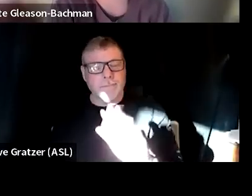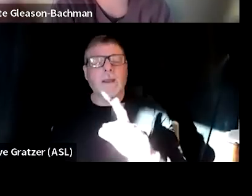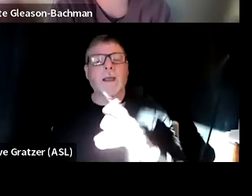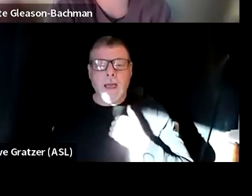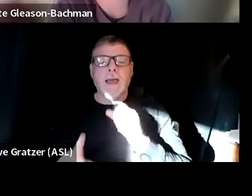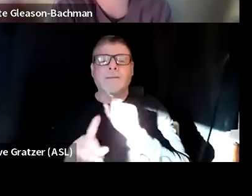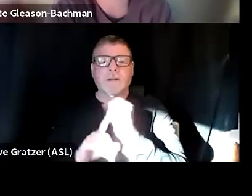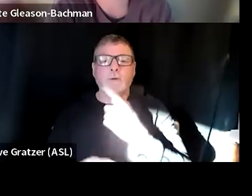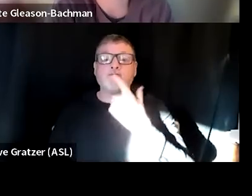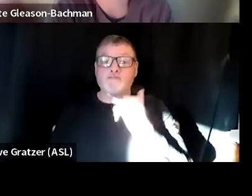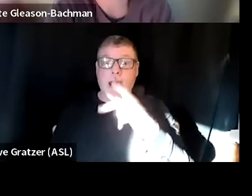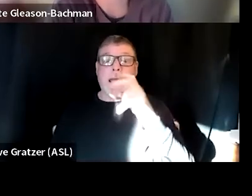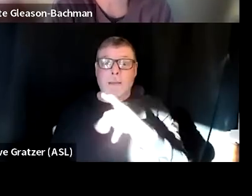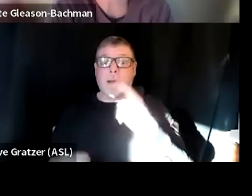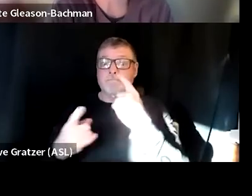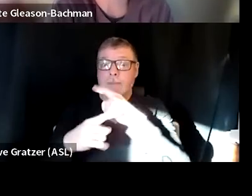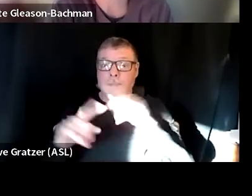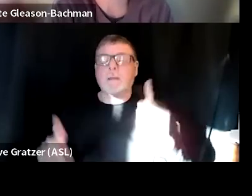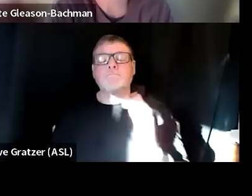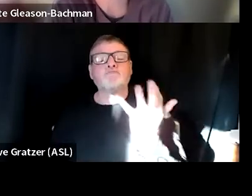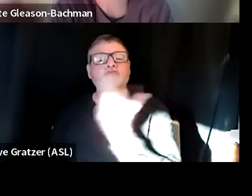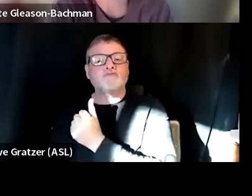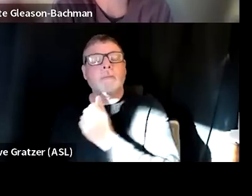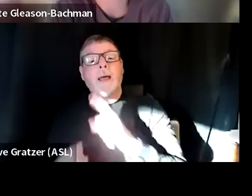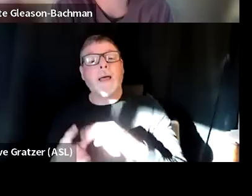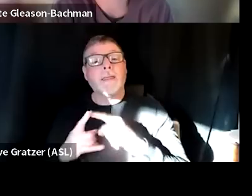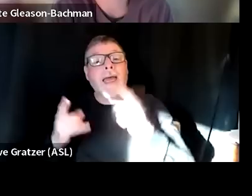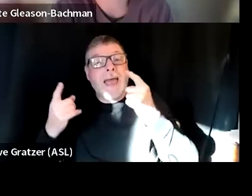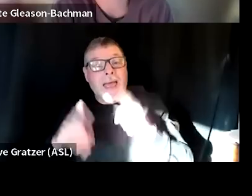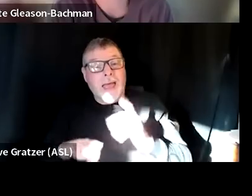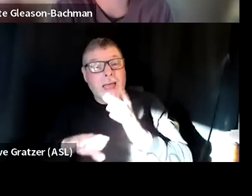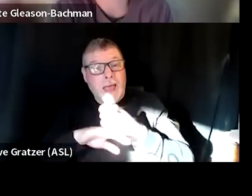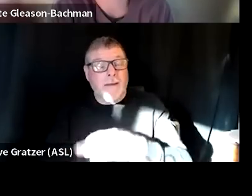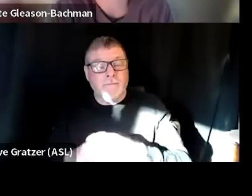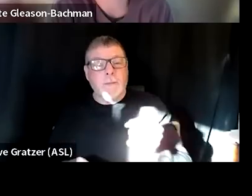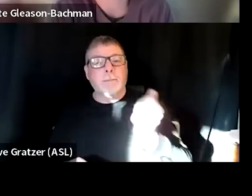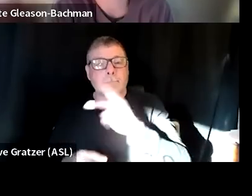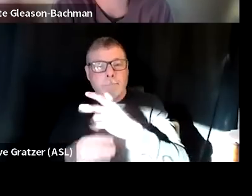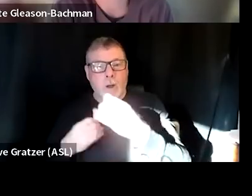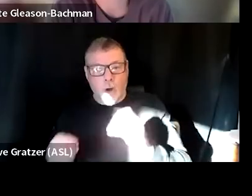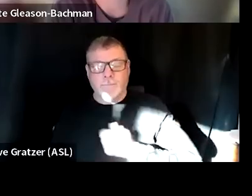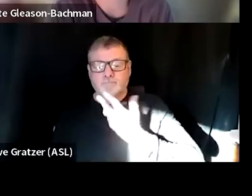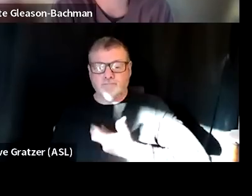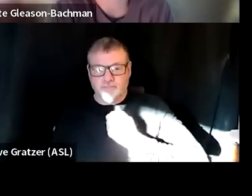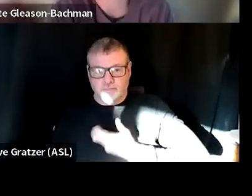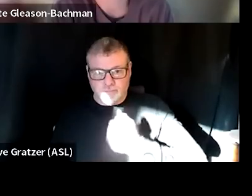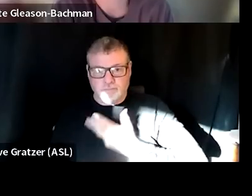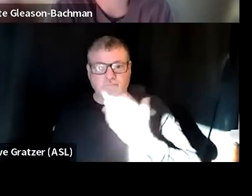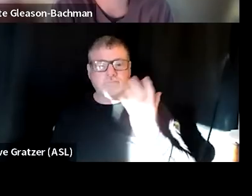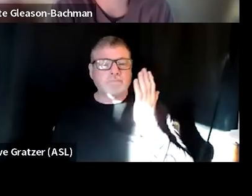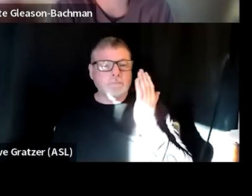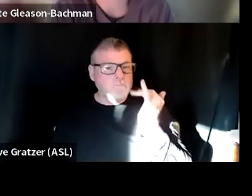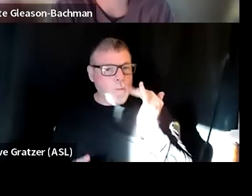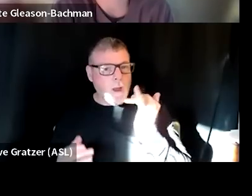situations where we call red pin and everybody gets up and goes. And then what happens is after that, we get back to the office, we debrief. of why